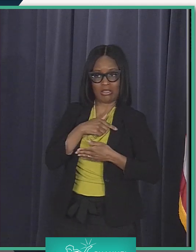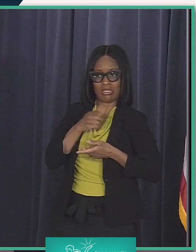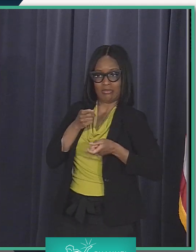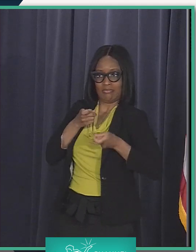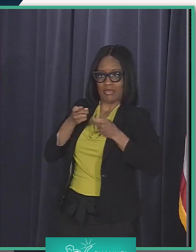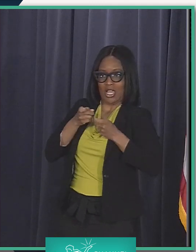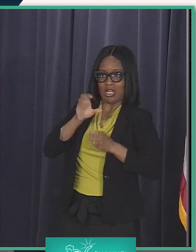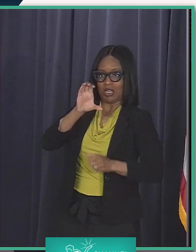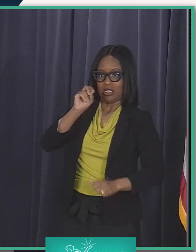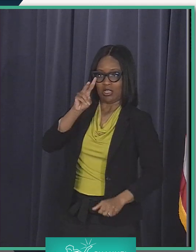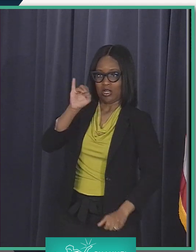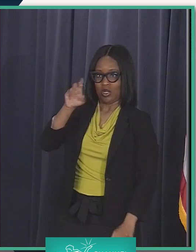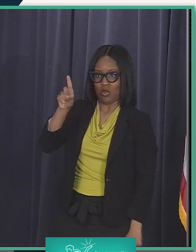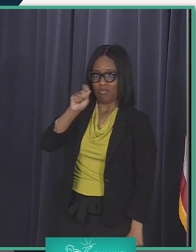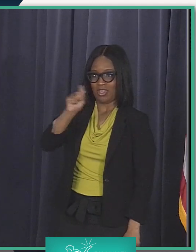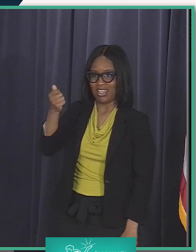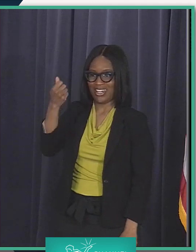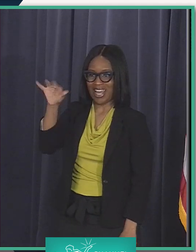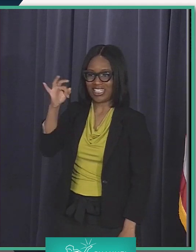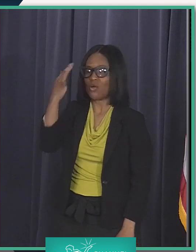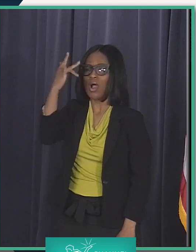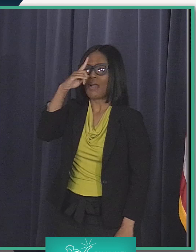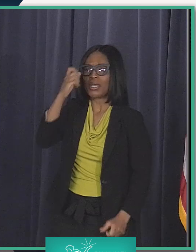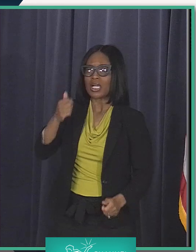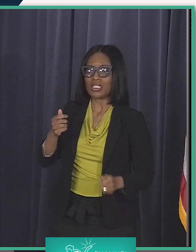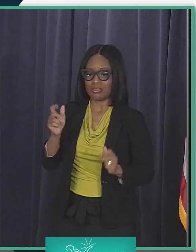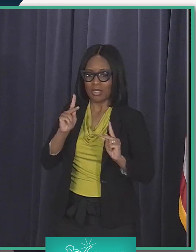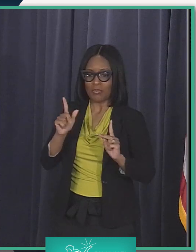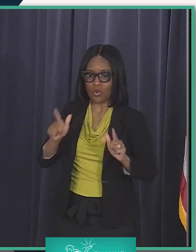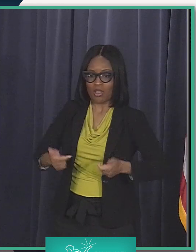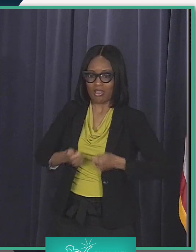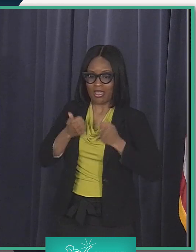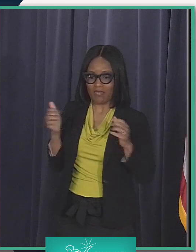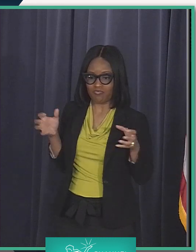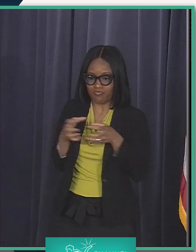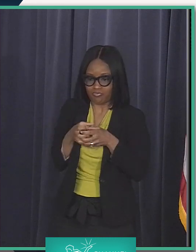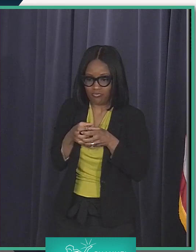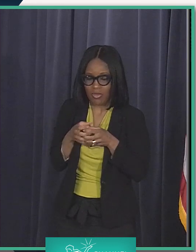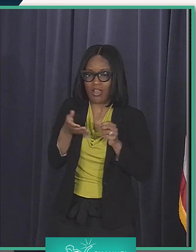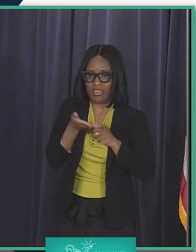because these are congregate settings. As of today, there are